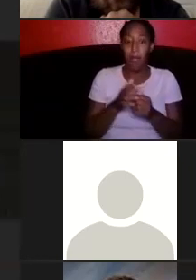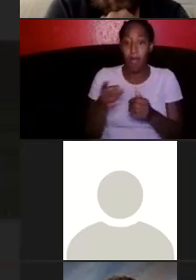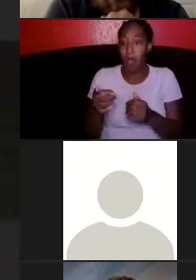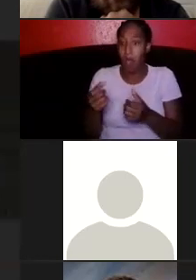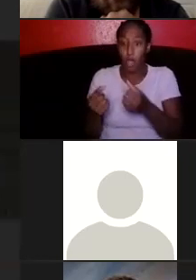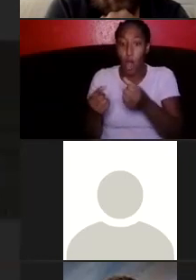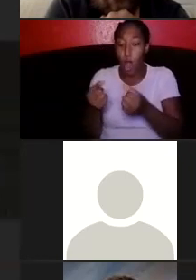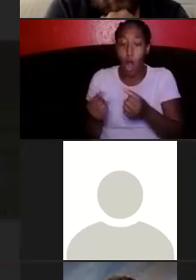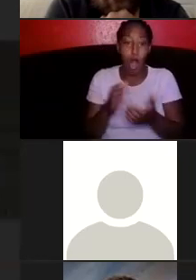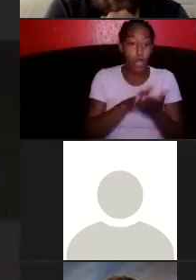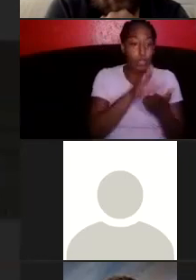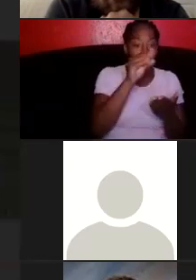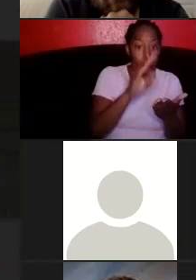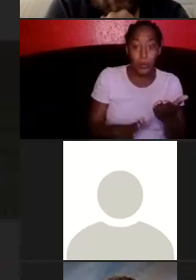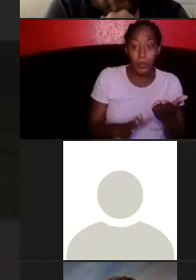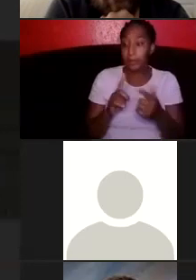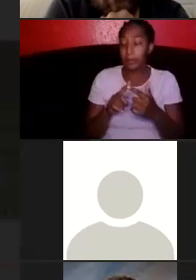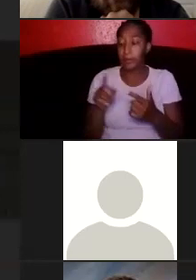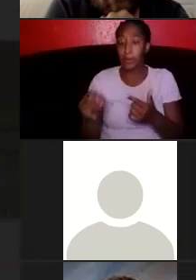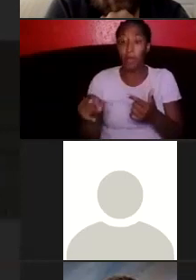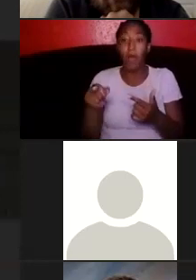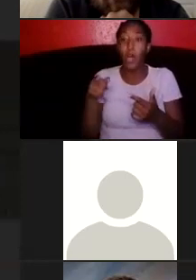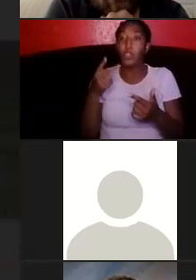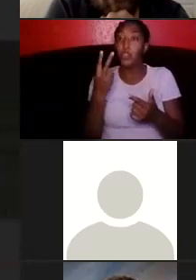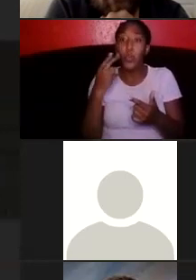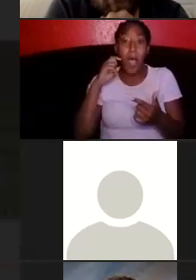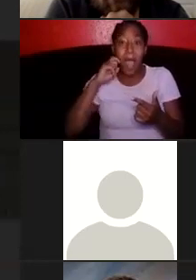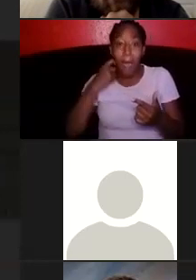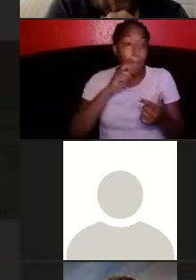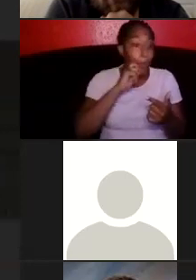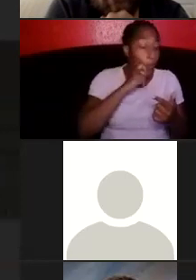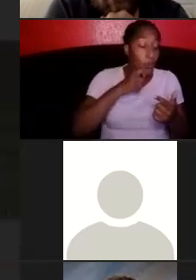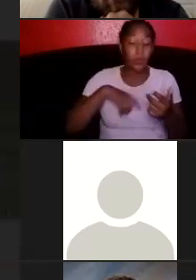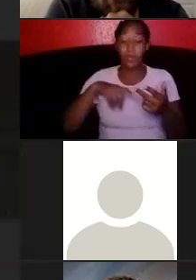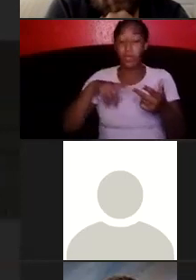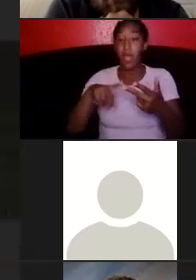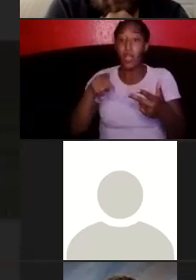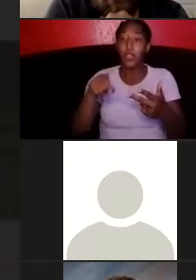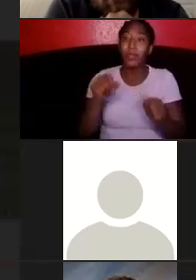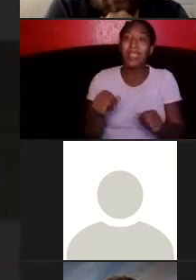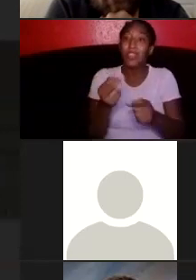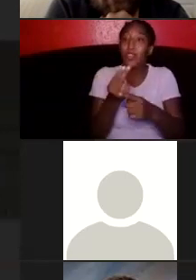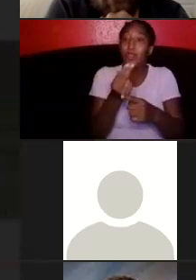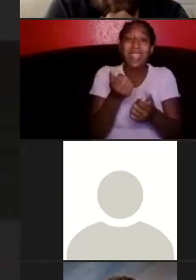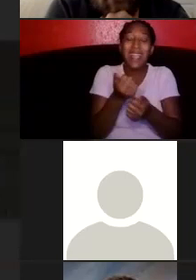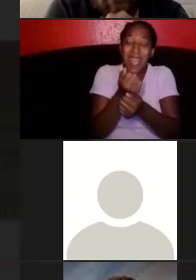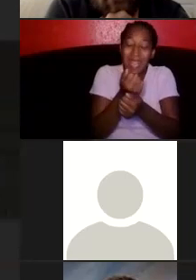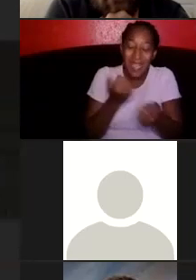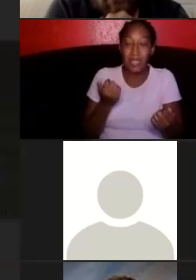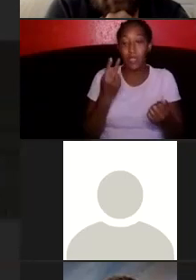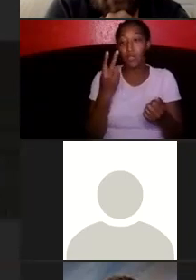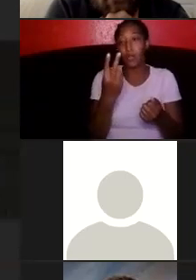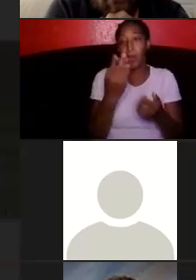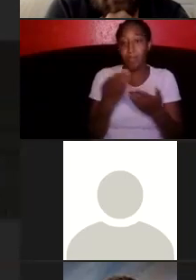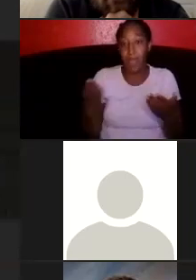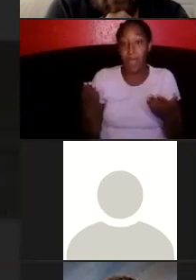and Jupiter, any two objects, as long as we know their masses and how far apart they are. So